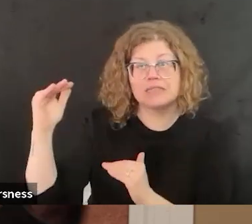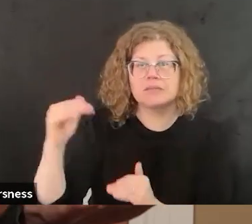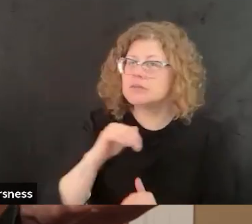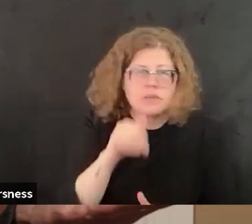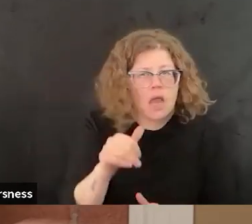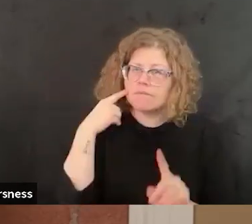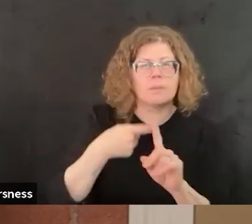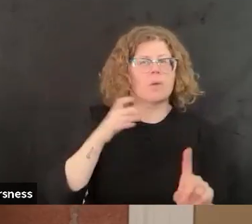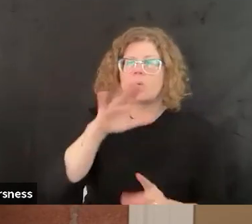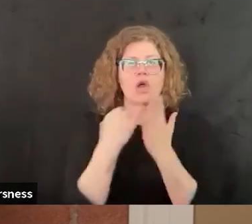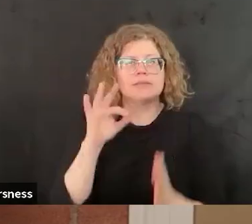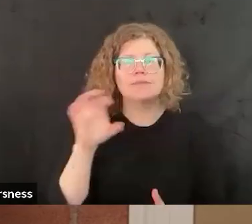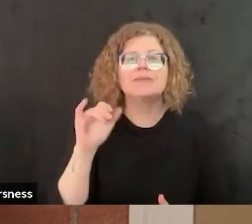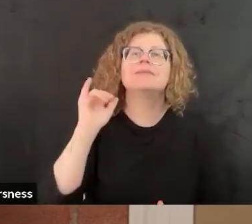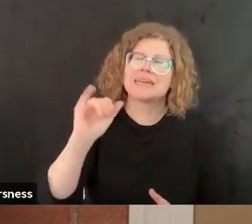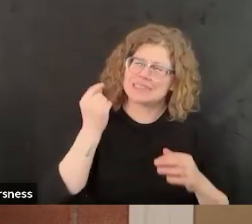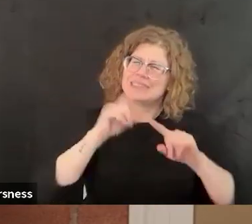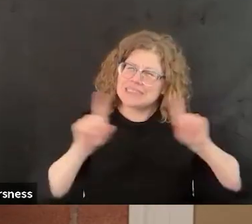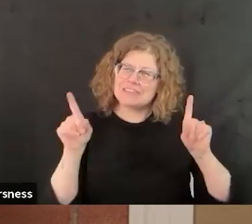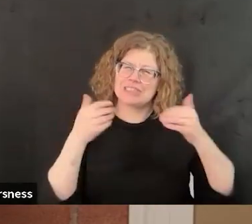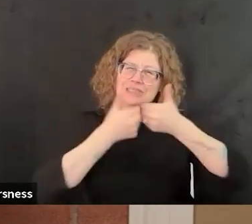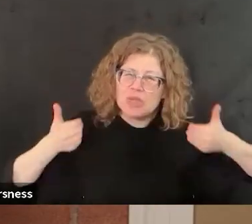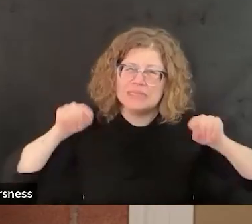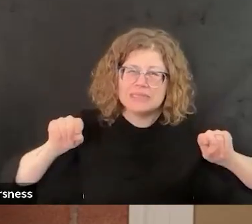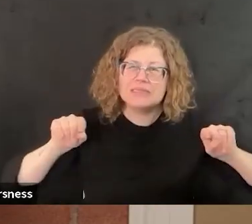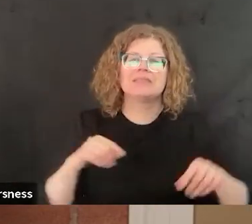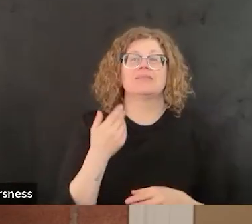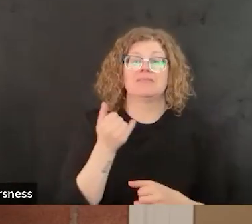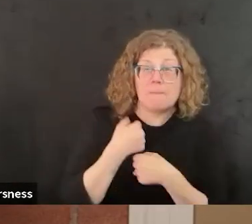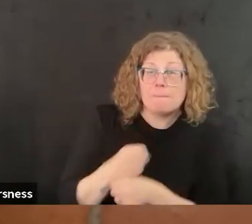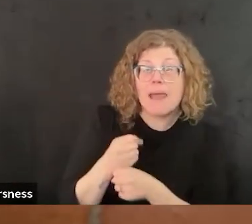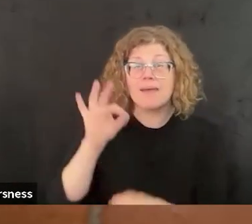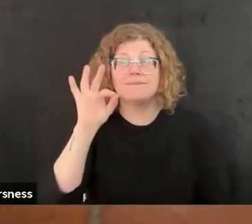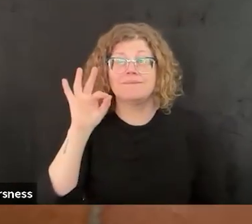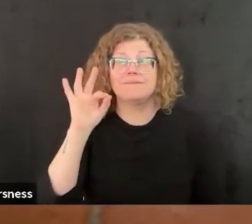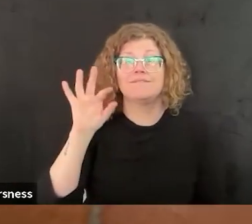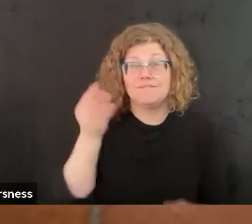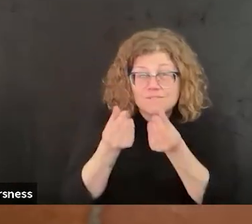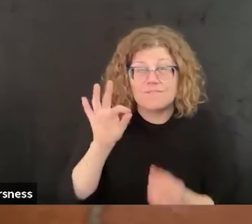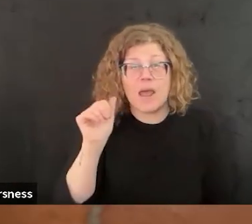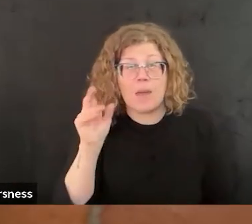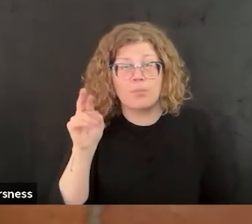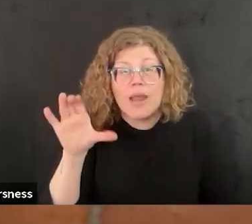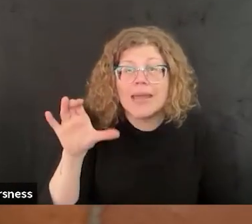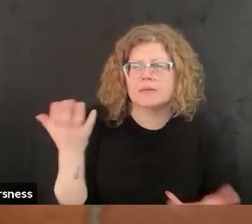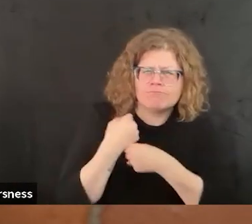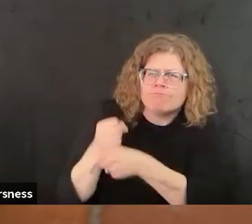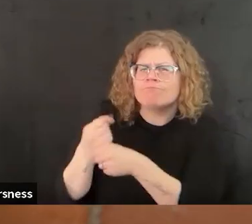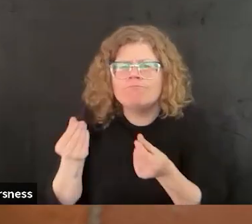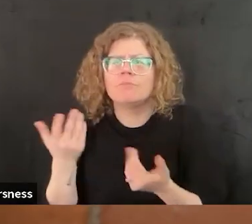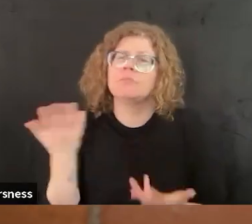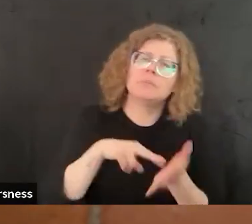item from your artist fee. That also goes for things like fabrication. So there are a lot of artists in the world who come up with